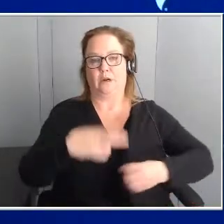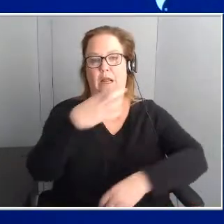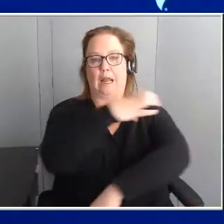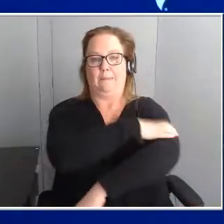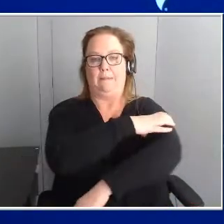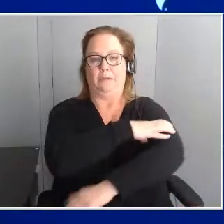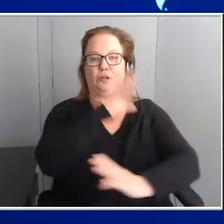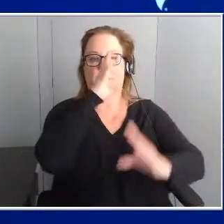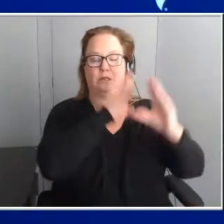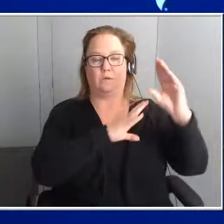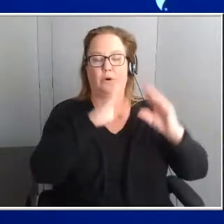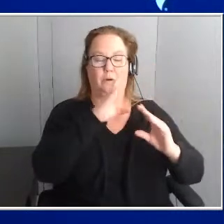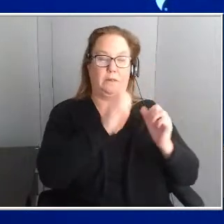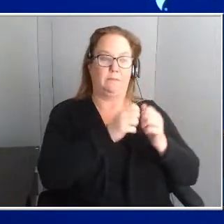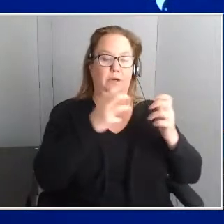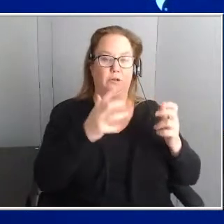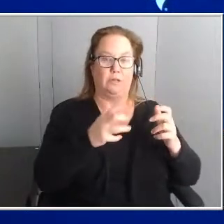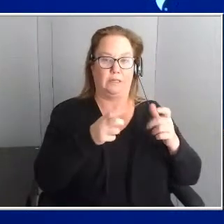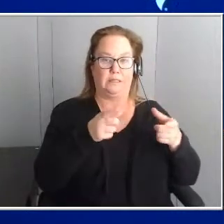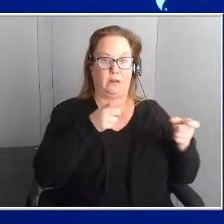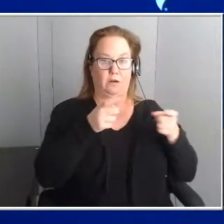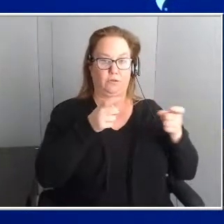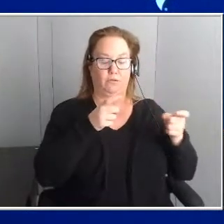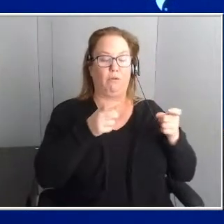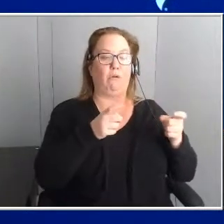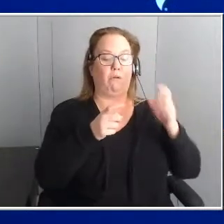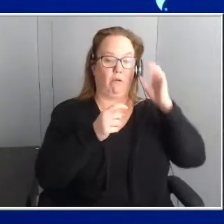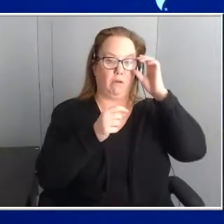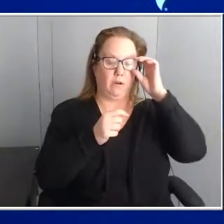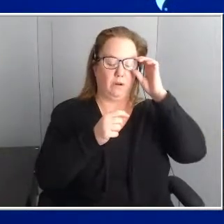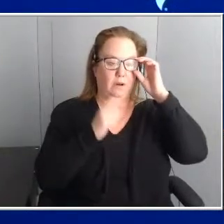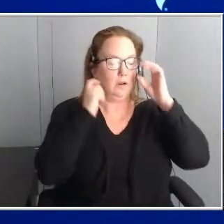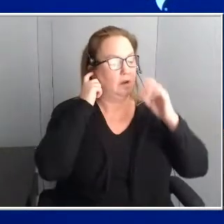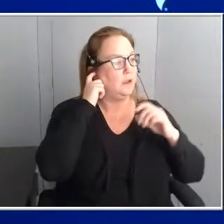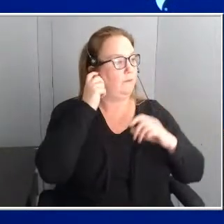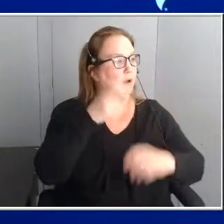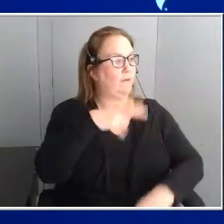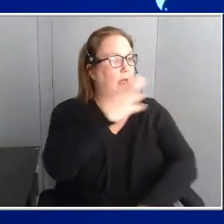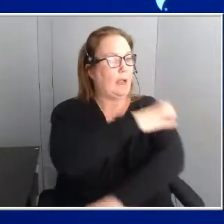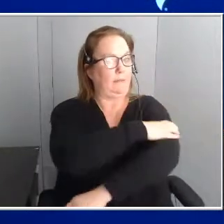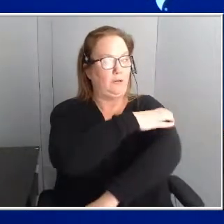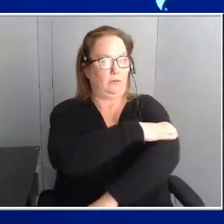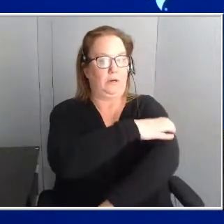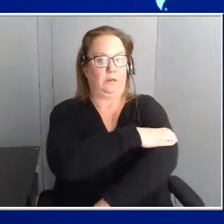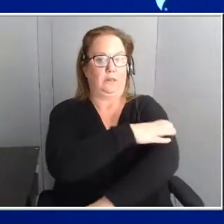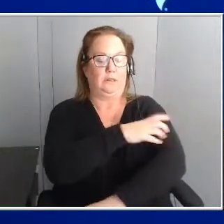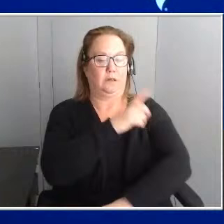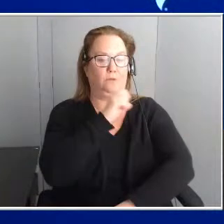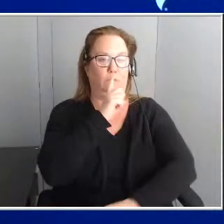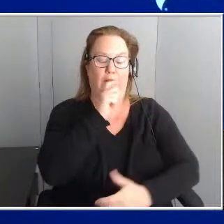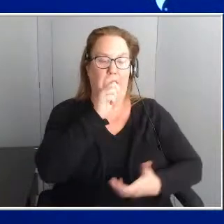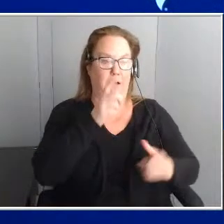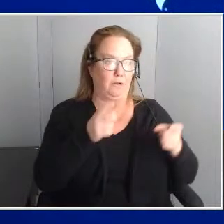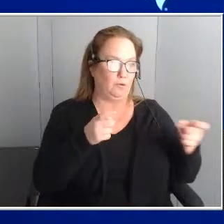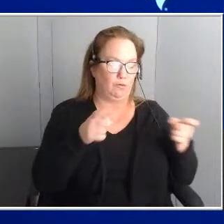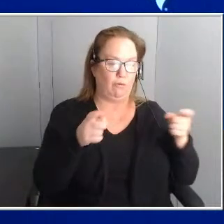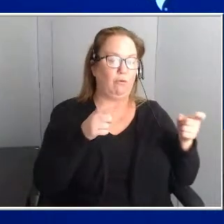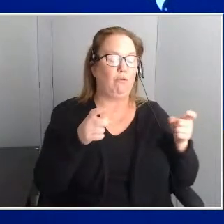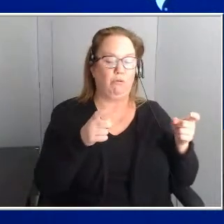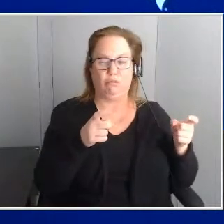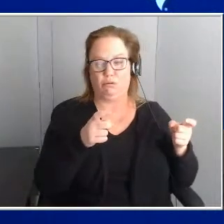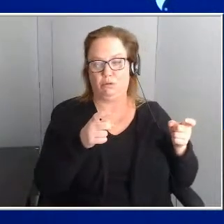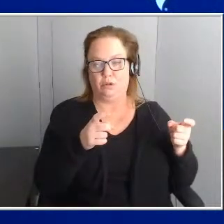me as much. It's more, is it under control, right? And so if your high blood pressure is really out of control, then yeah, you